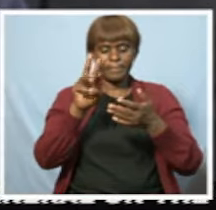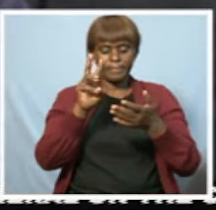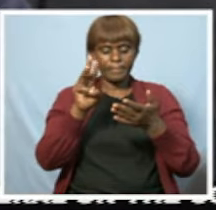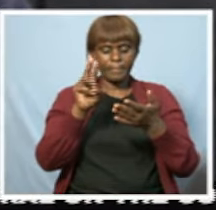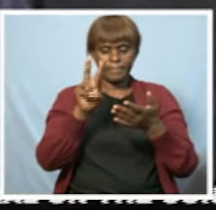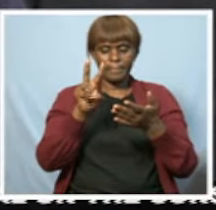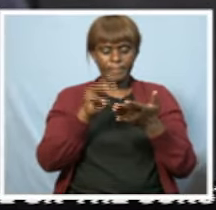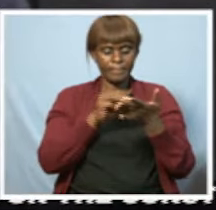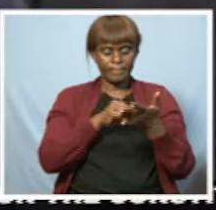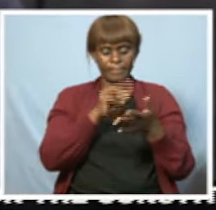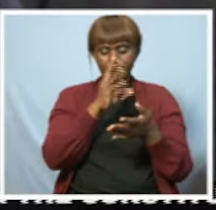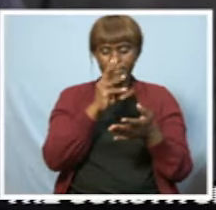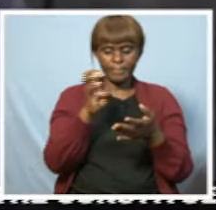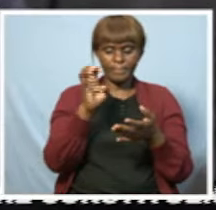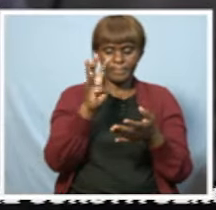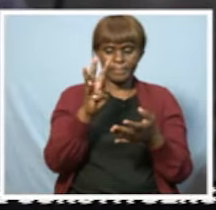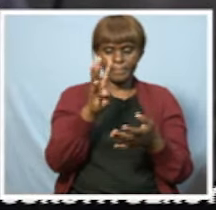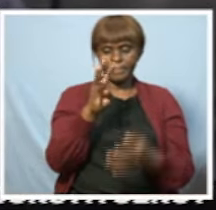2,604,400.